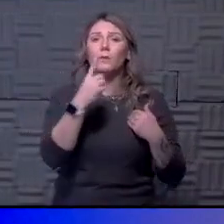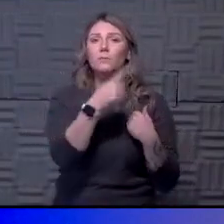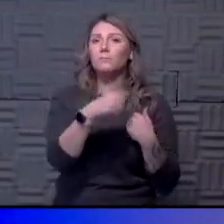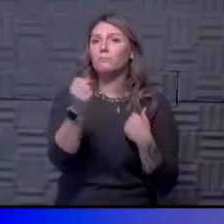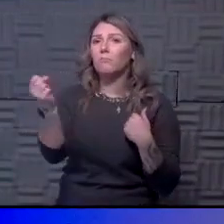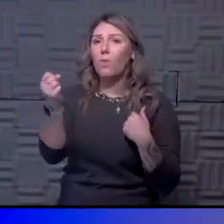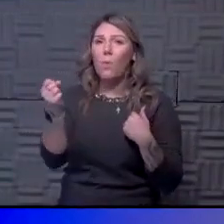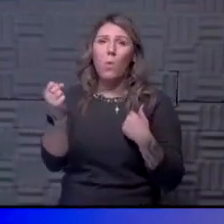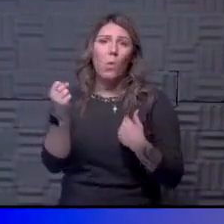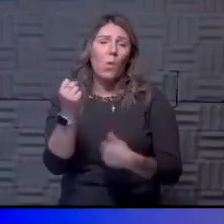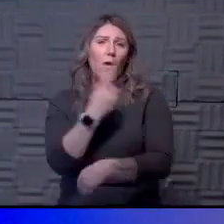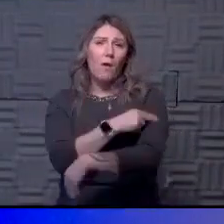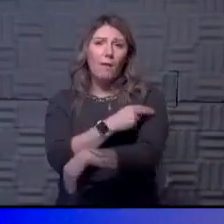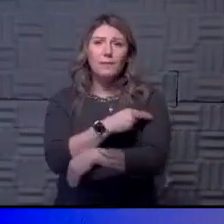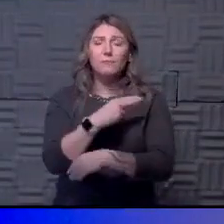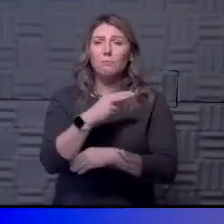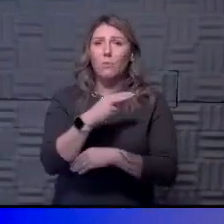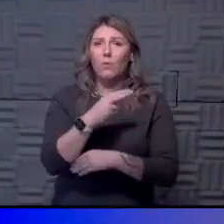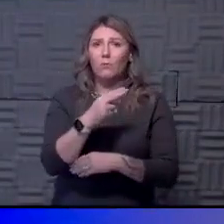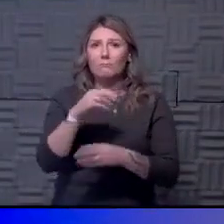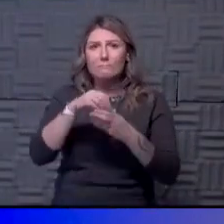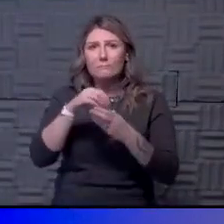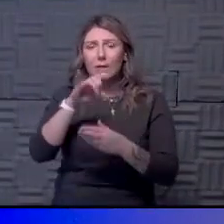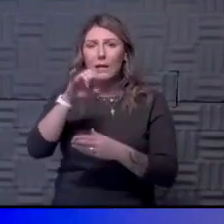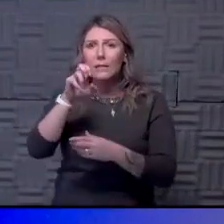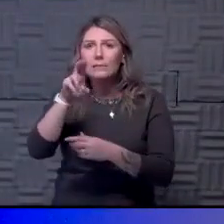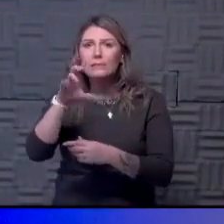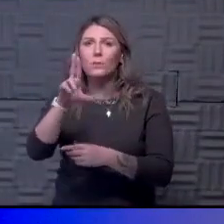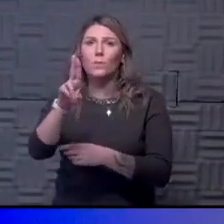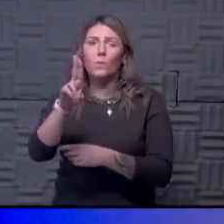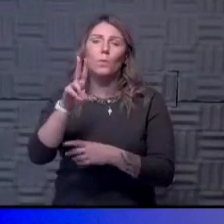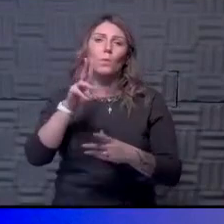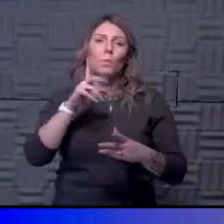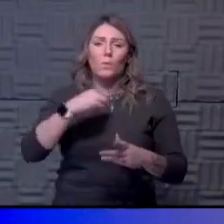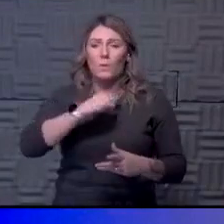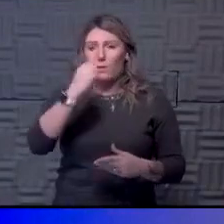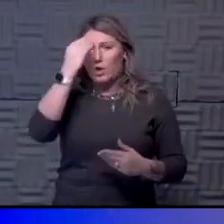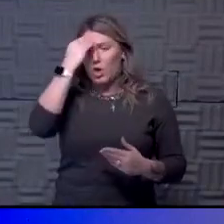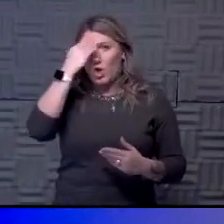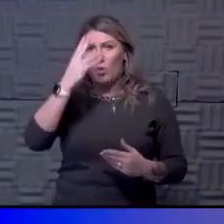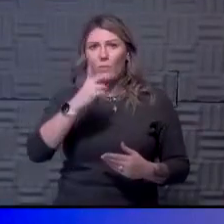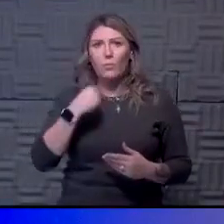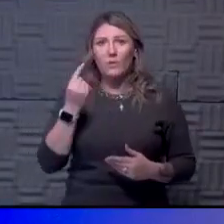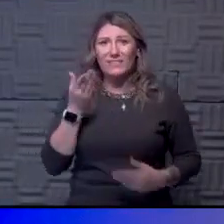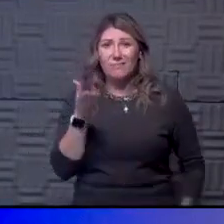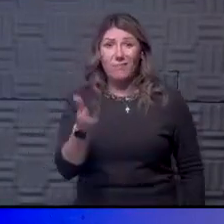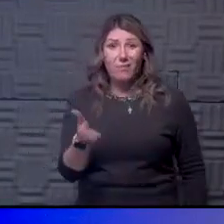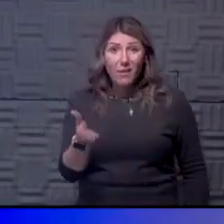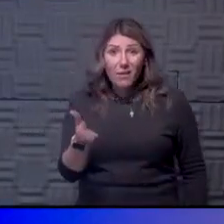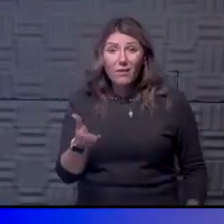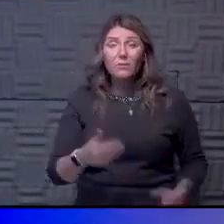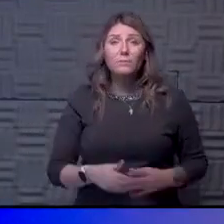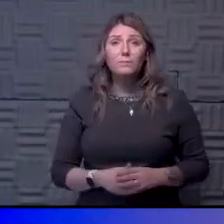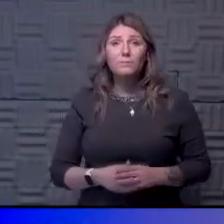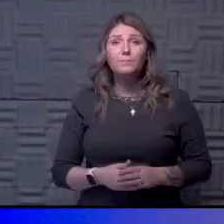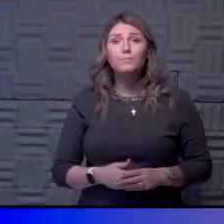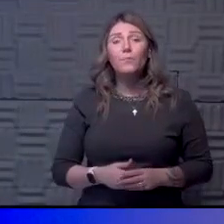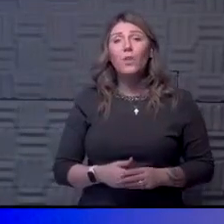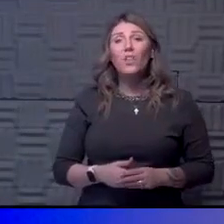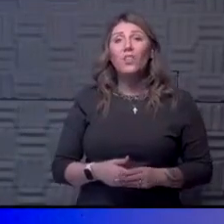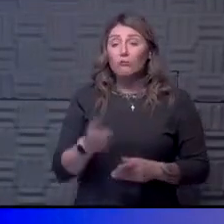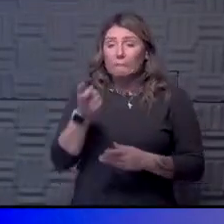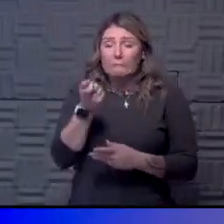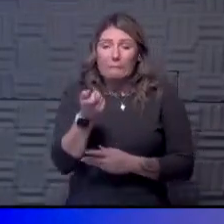hospital and going to the ICU. So, we know that risk is there. We know that there is little to